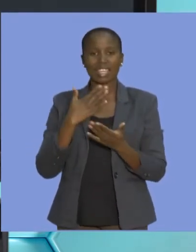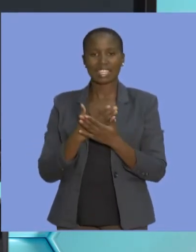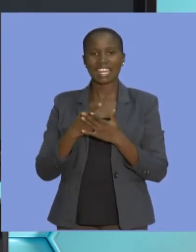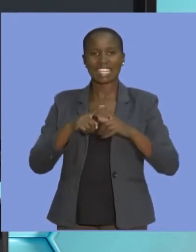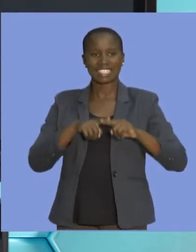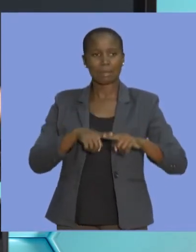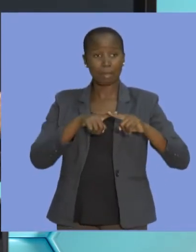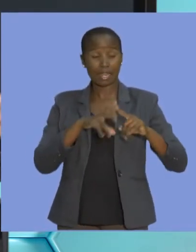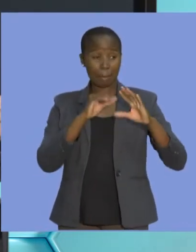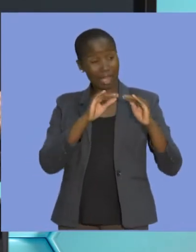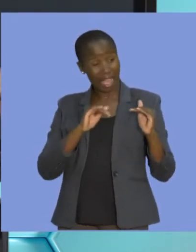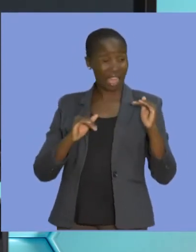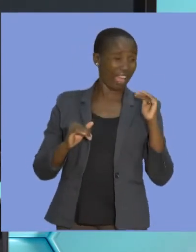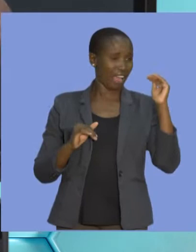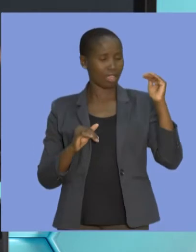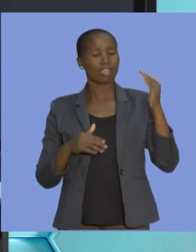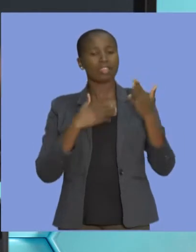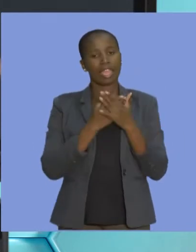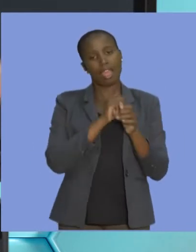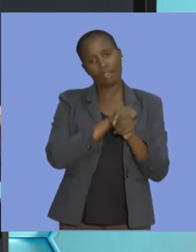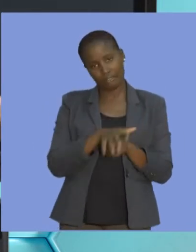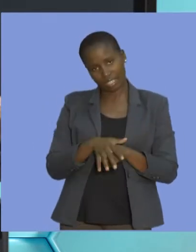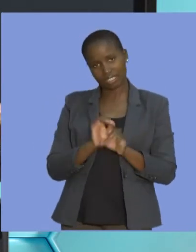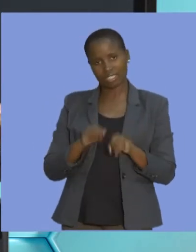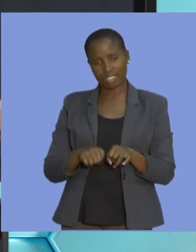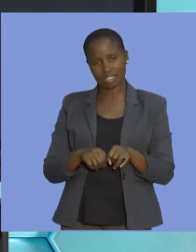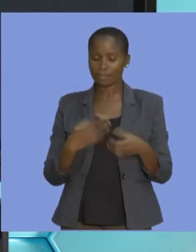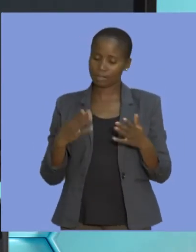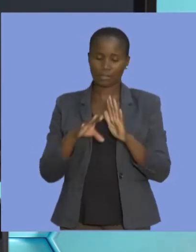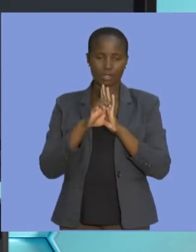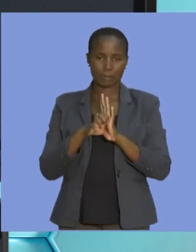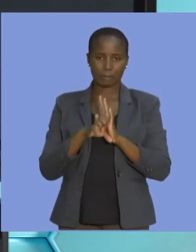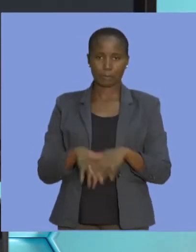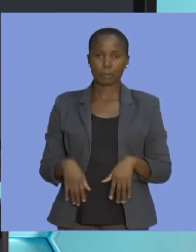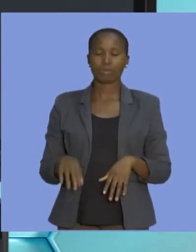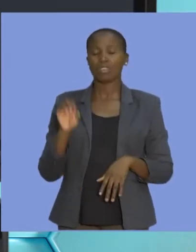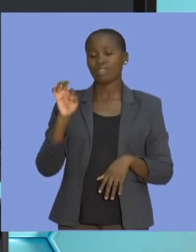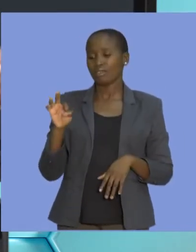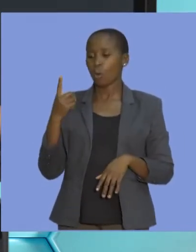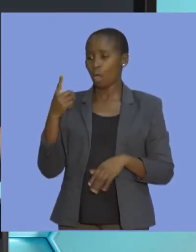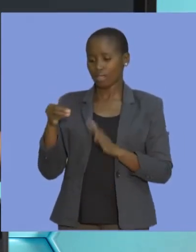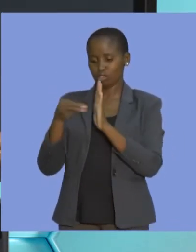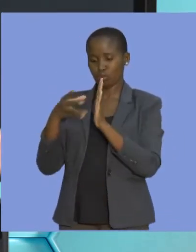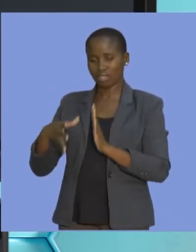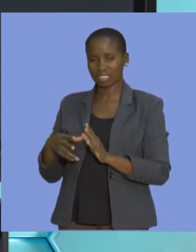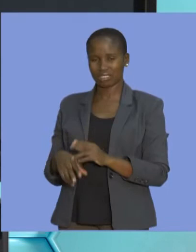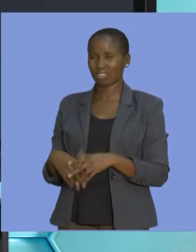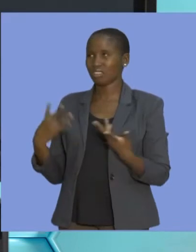if, yes, one student had a bad day, a difficult day, and yes,